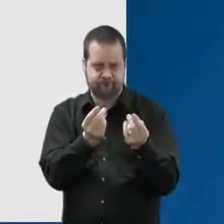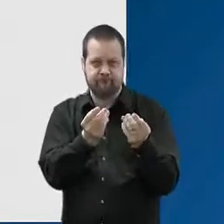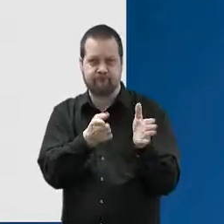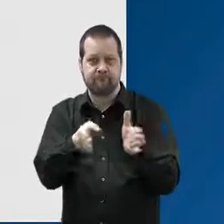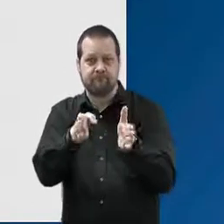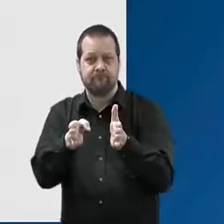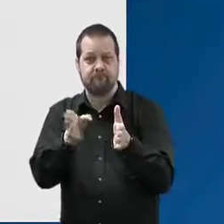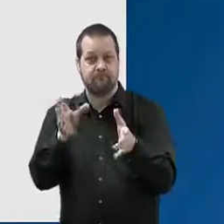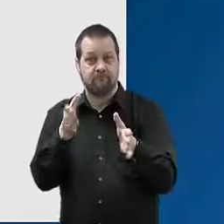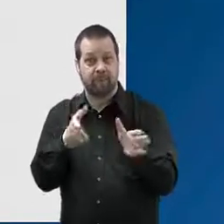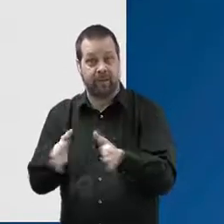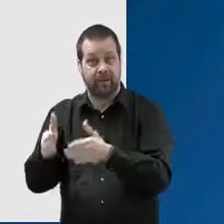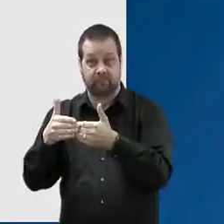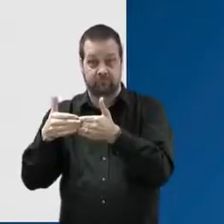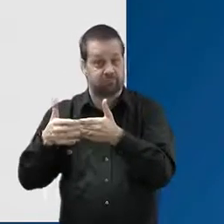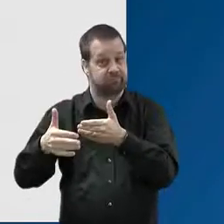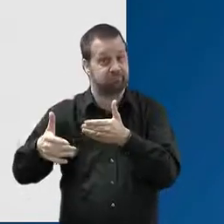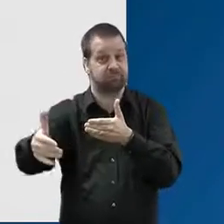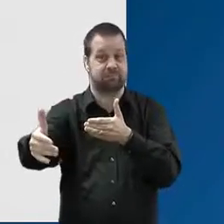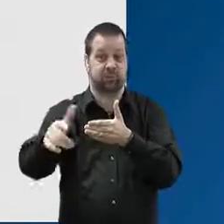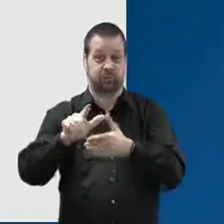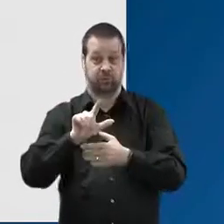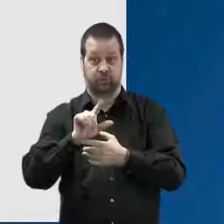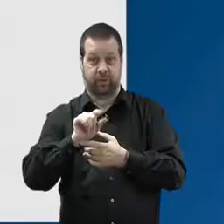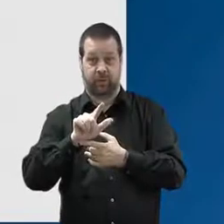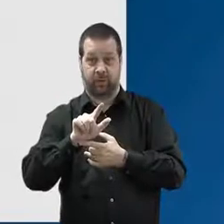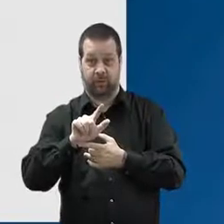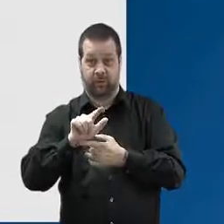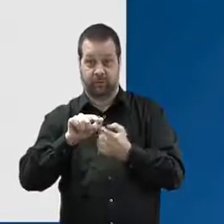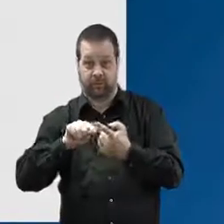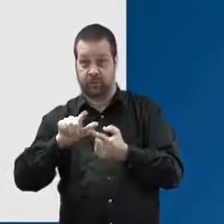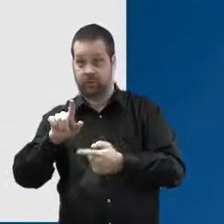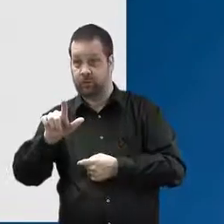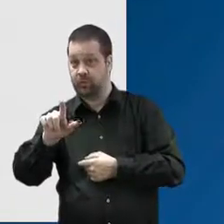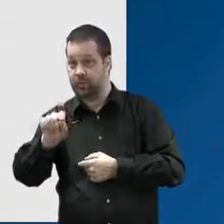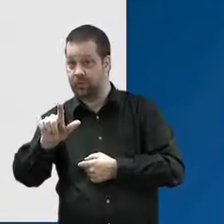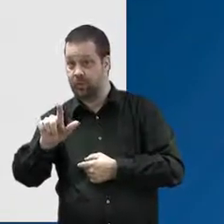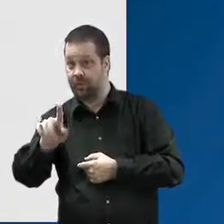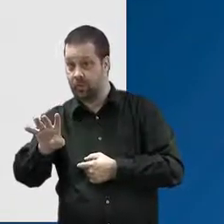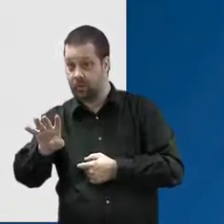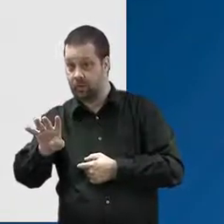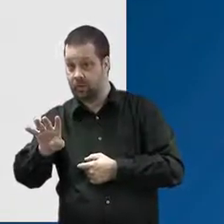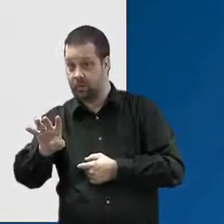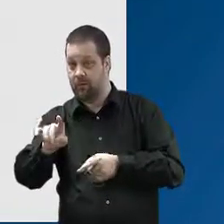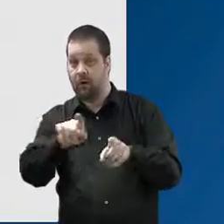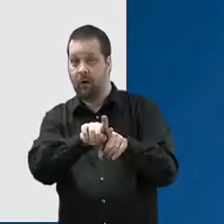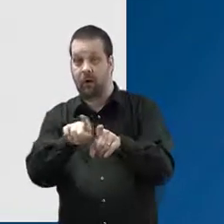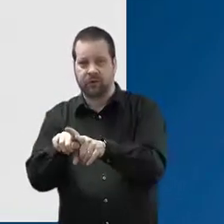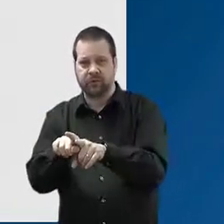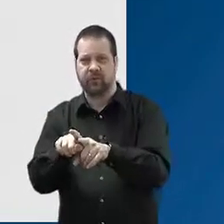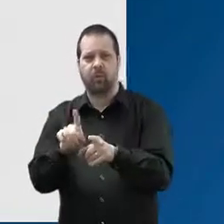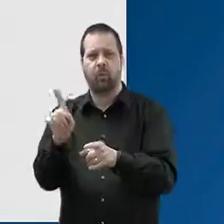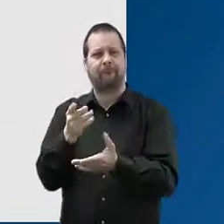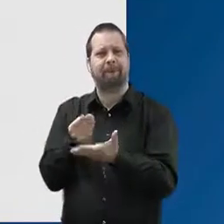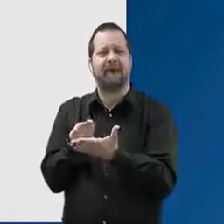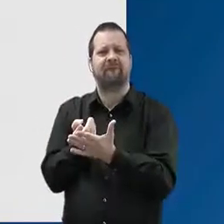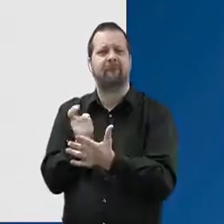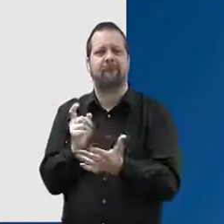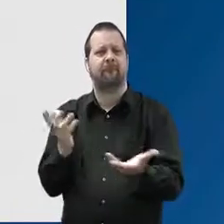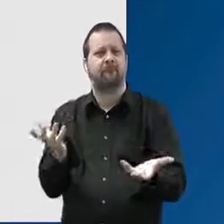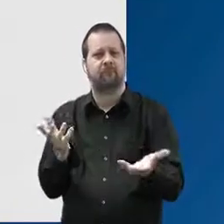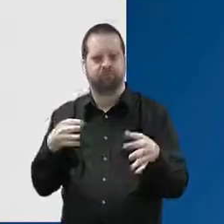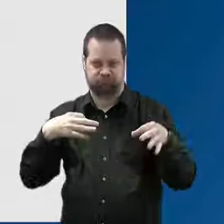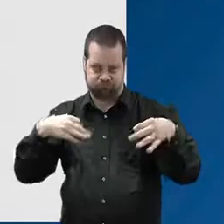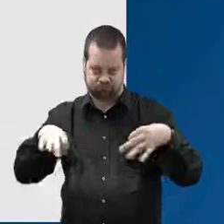program. We will also go over funding, answering questions on where does the money to pay for these projects come from, and how it